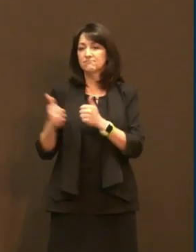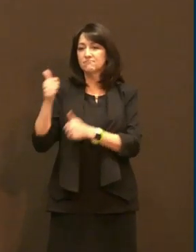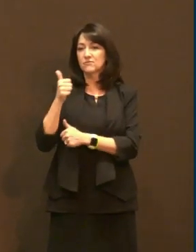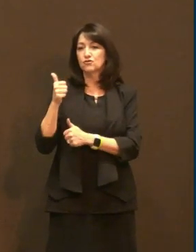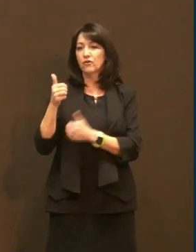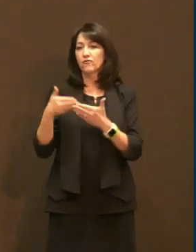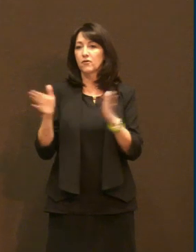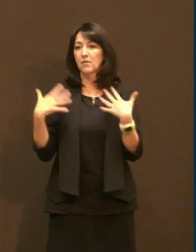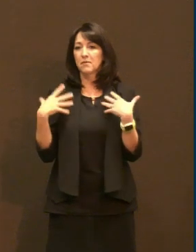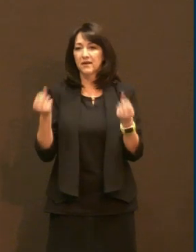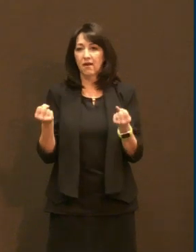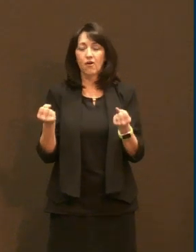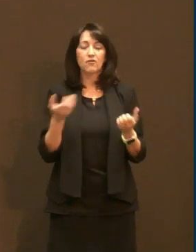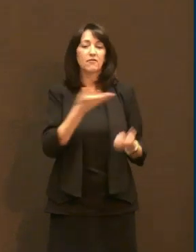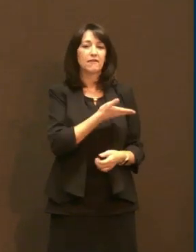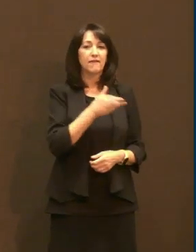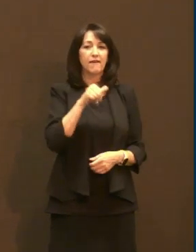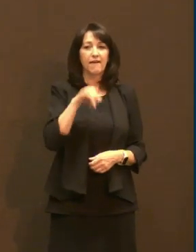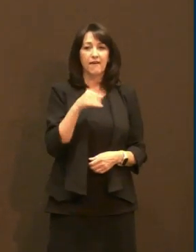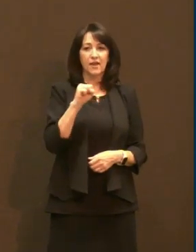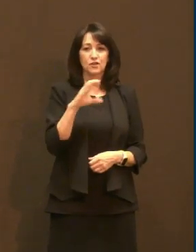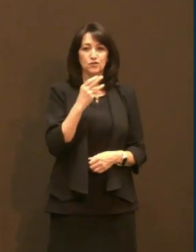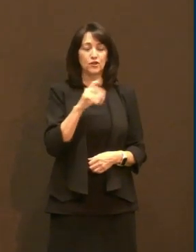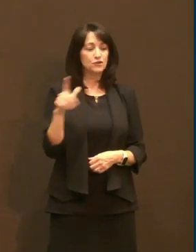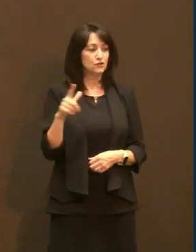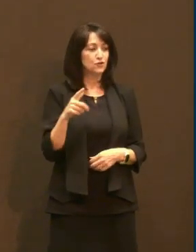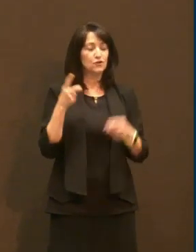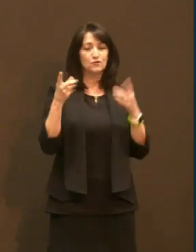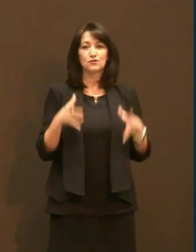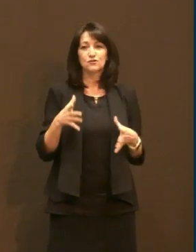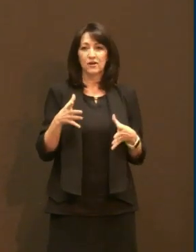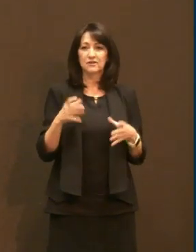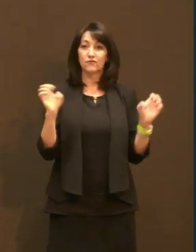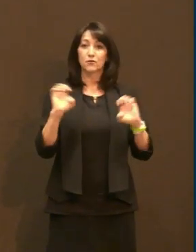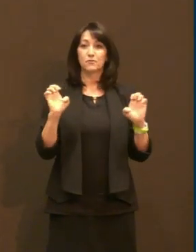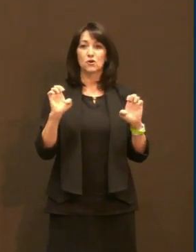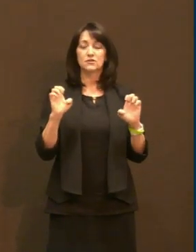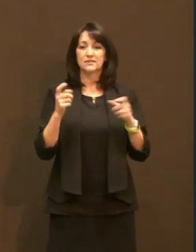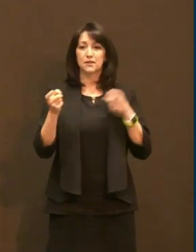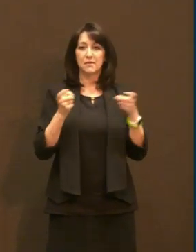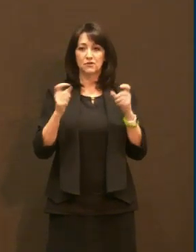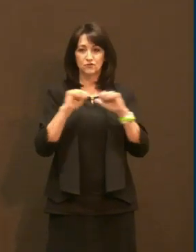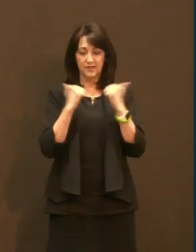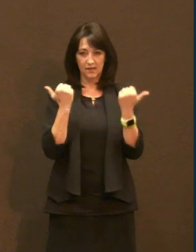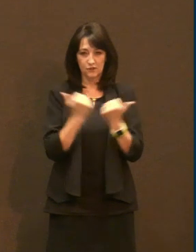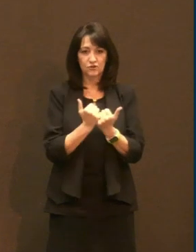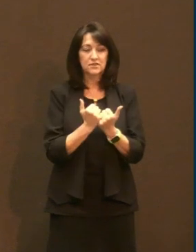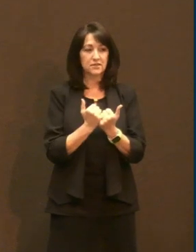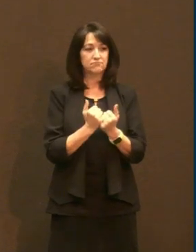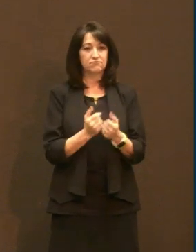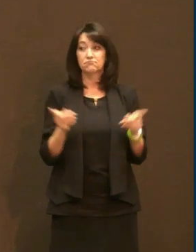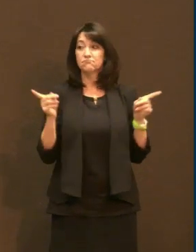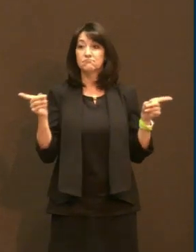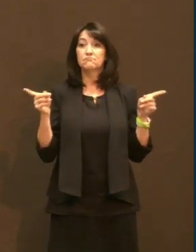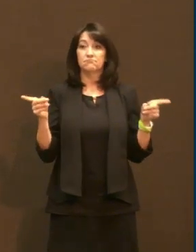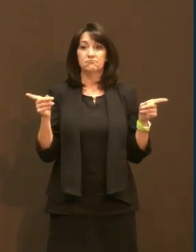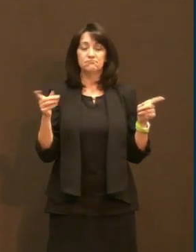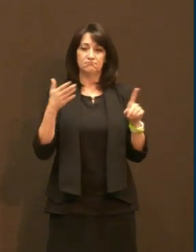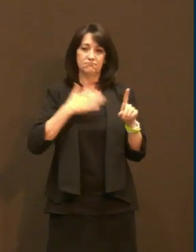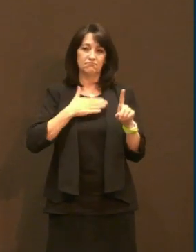A.J. Schall, the Director of the Delaware Emergency Management Agency. These two have been the point people on